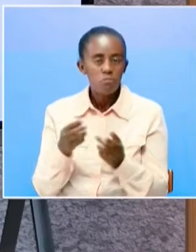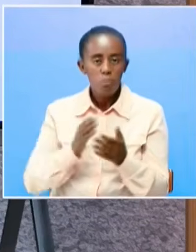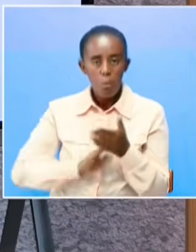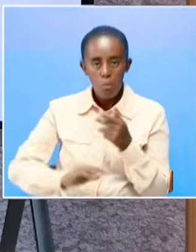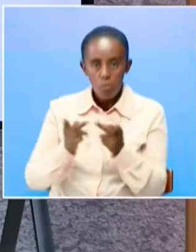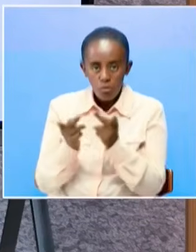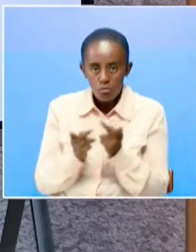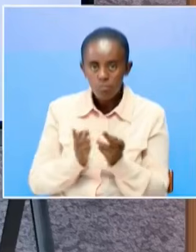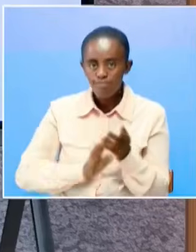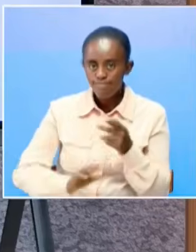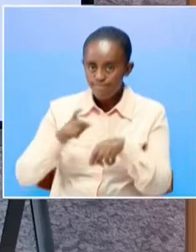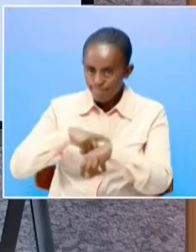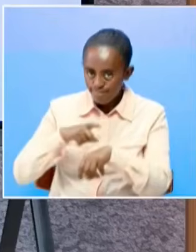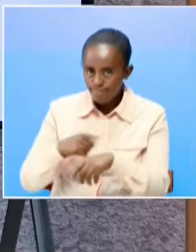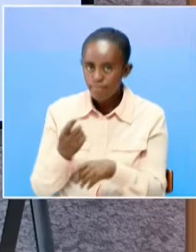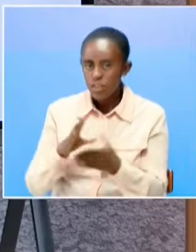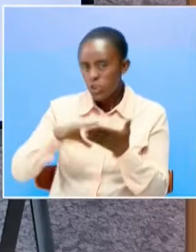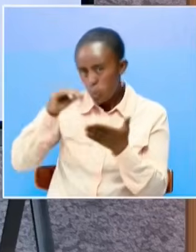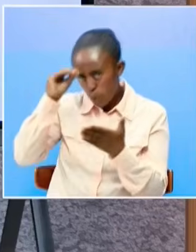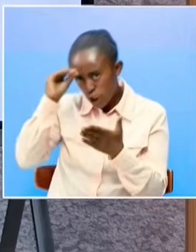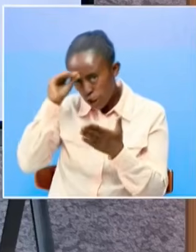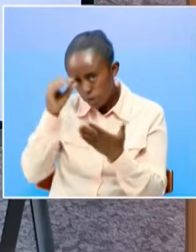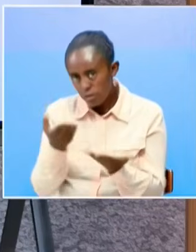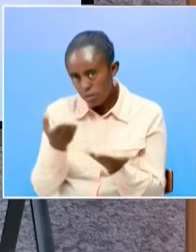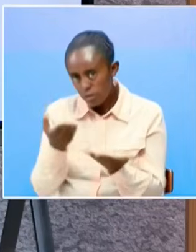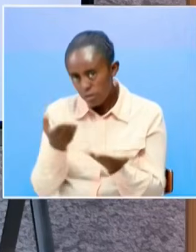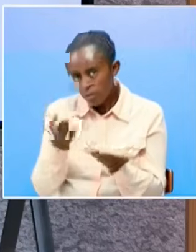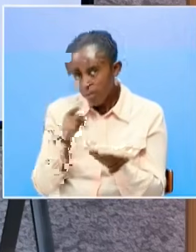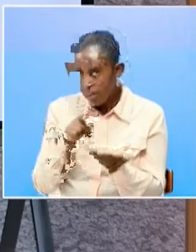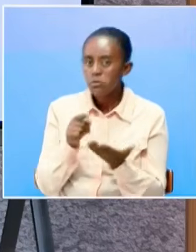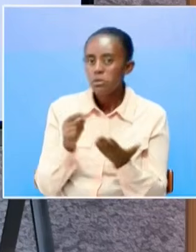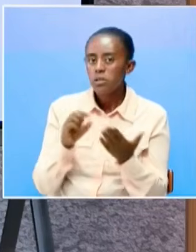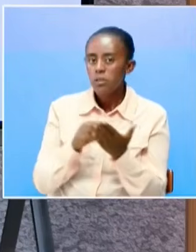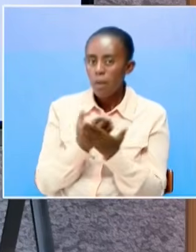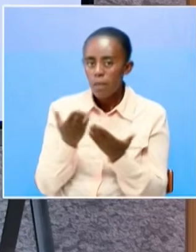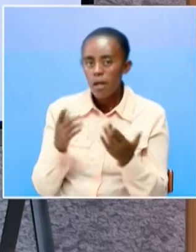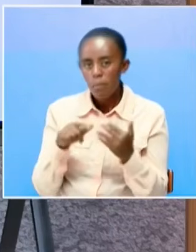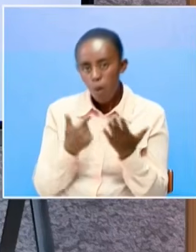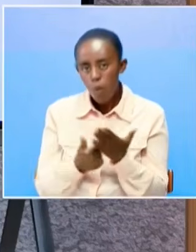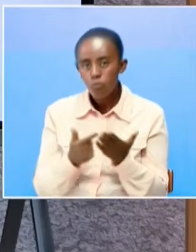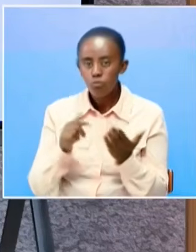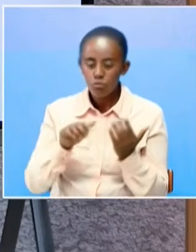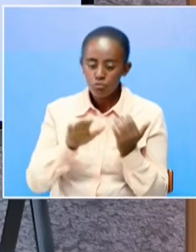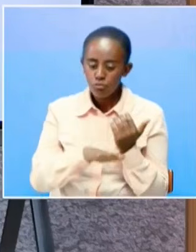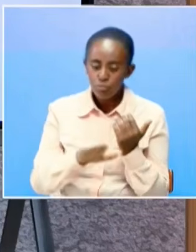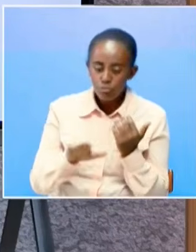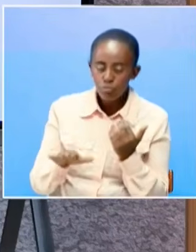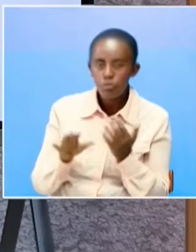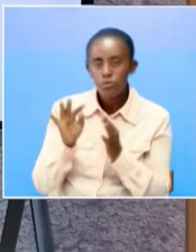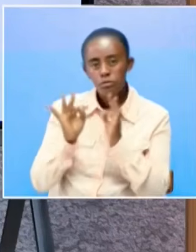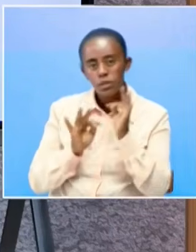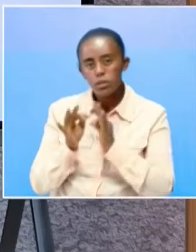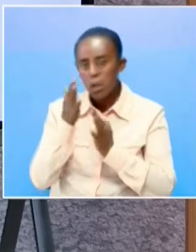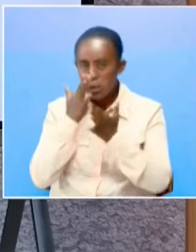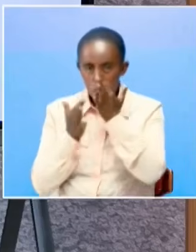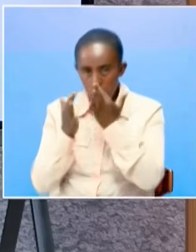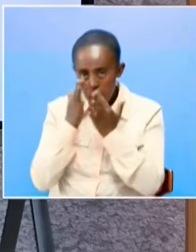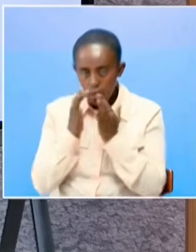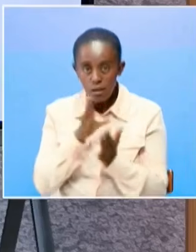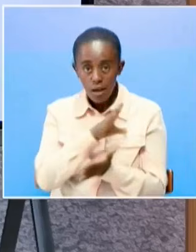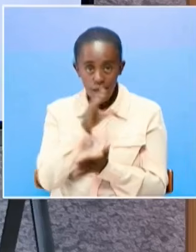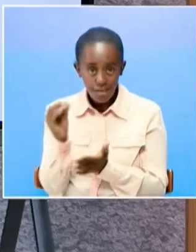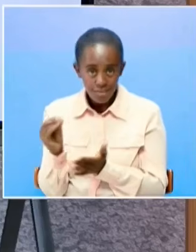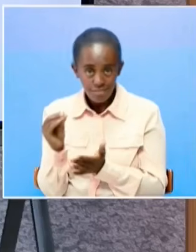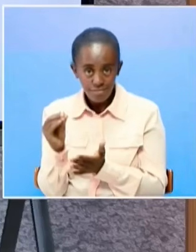about early life and education. In this sense, we can say something about childhood experience